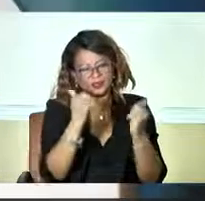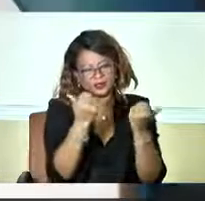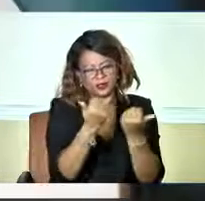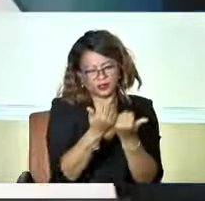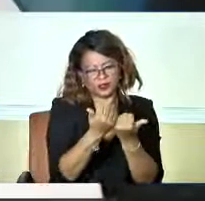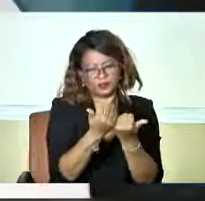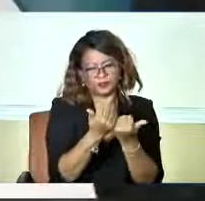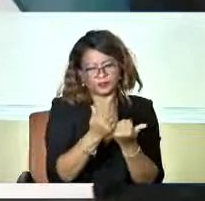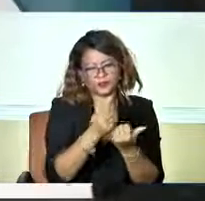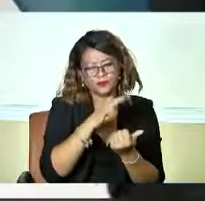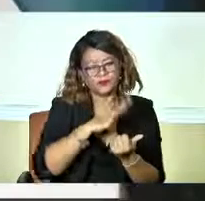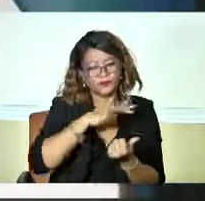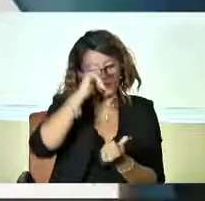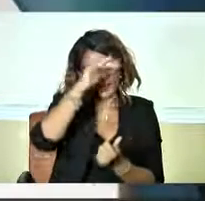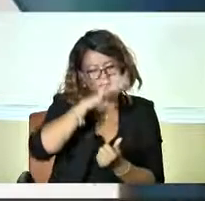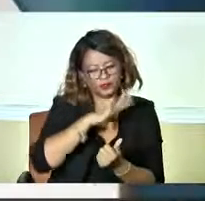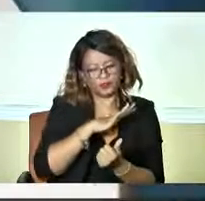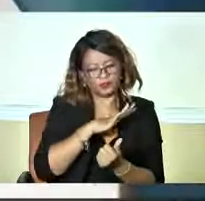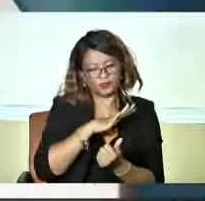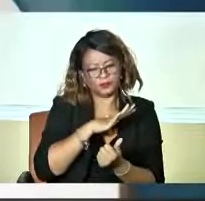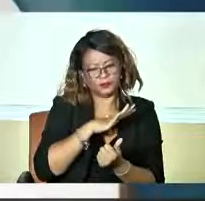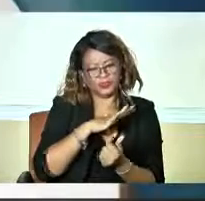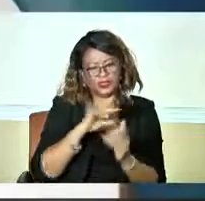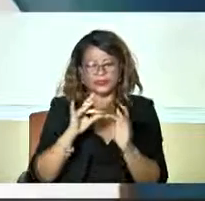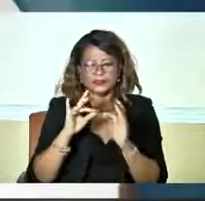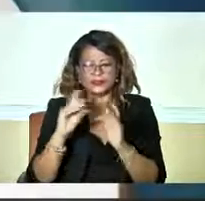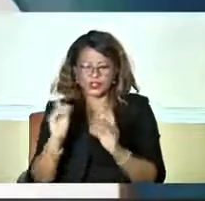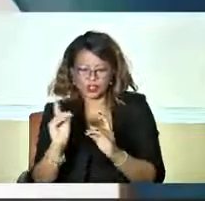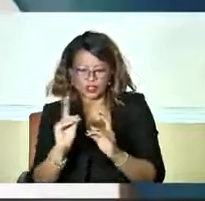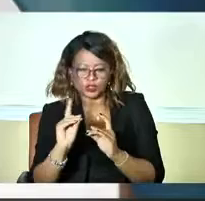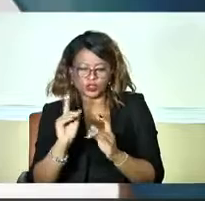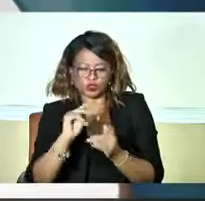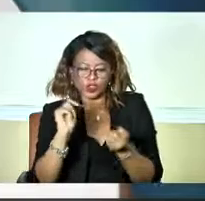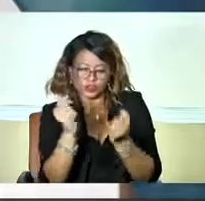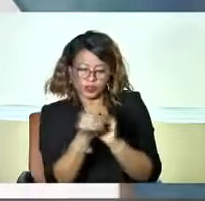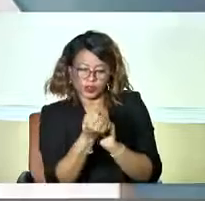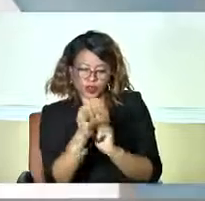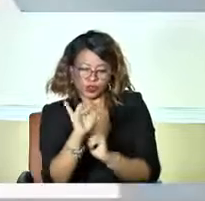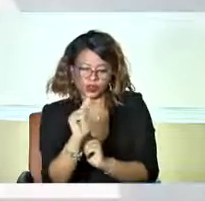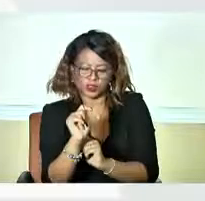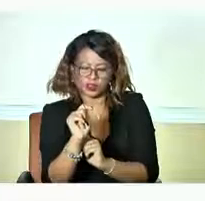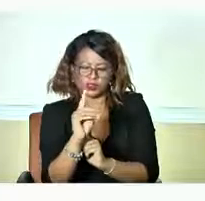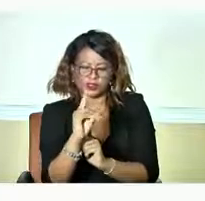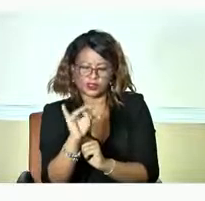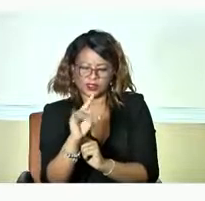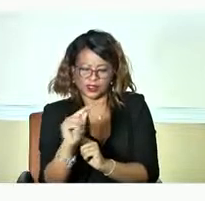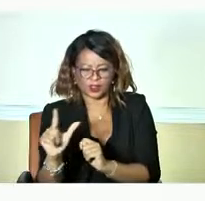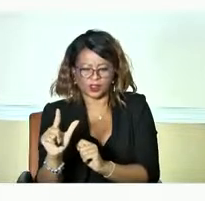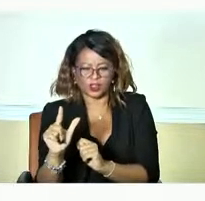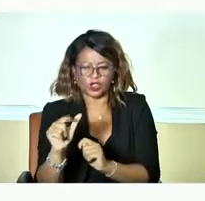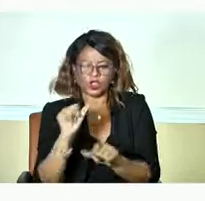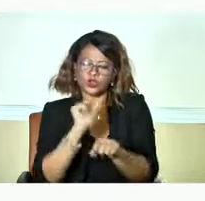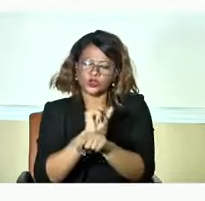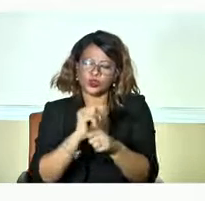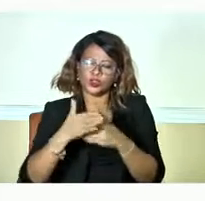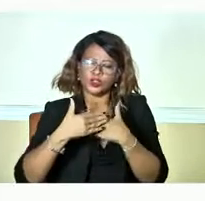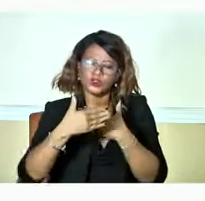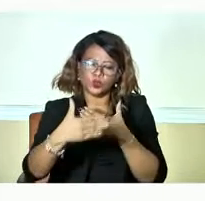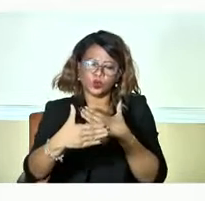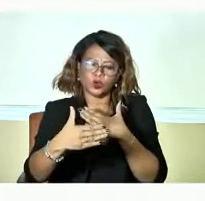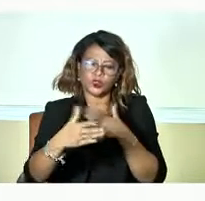Ladies and gentlemen, the Digital Transformation Unit within DTAD is working